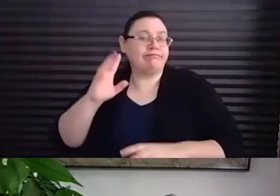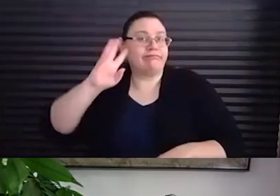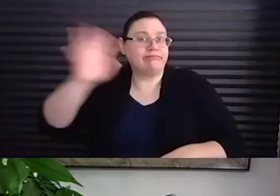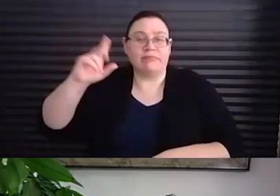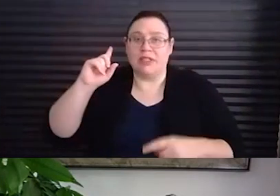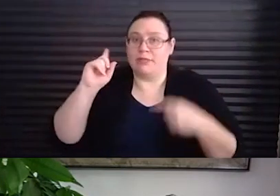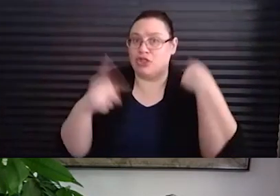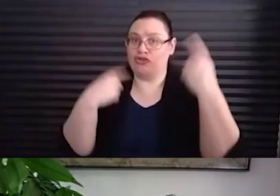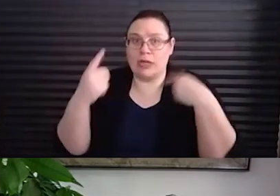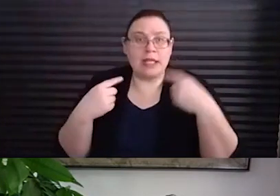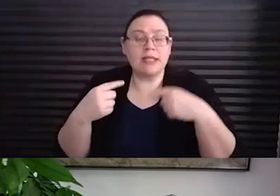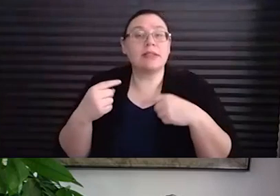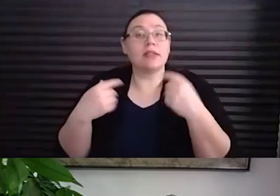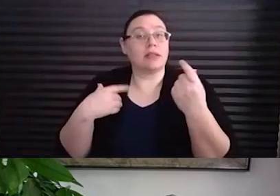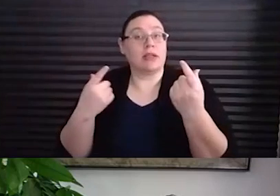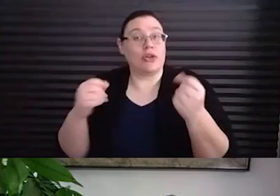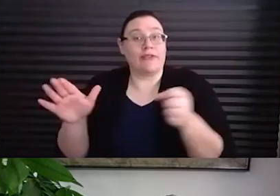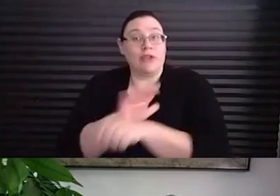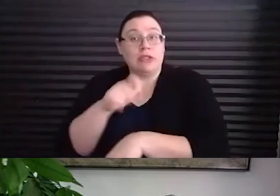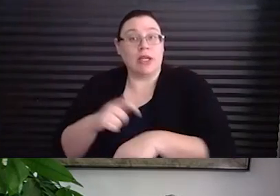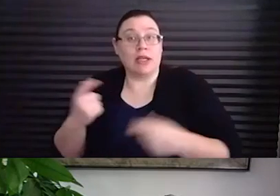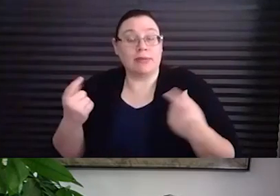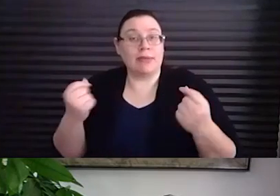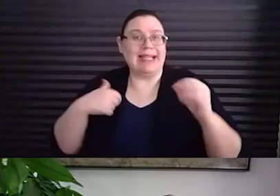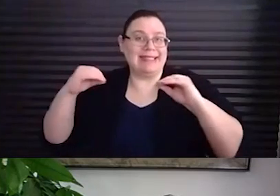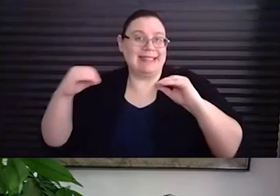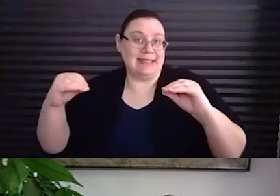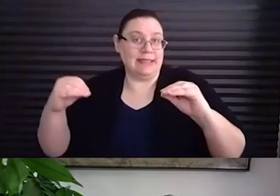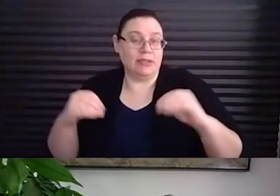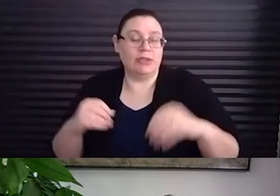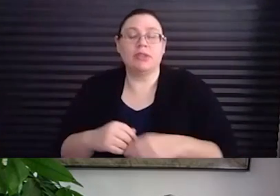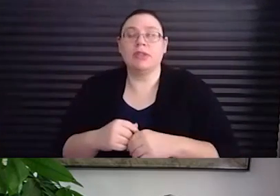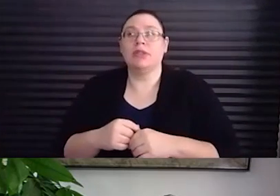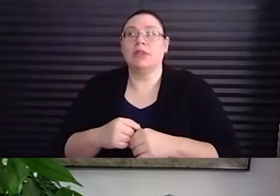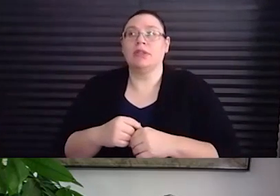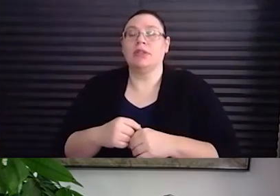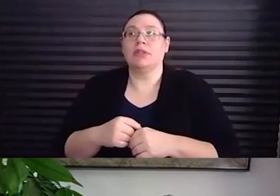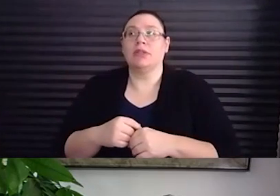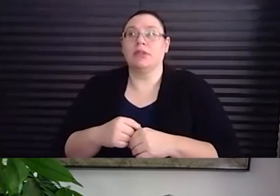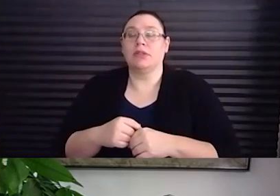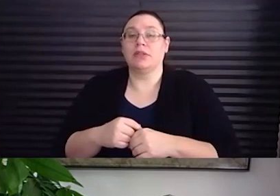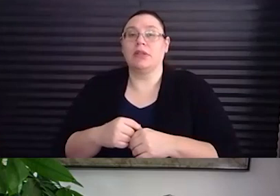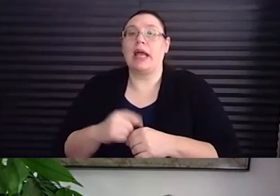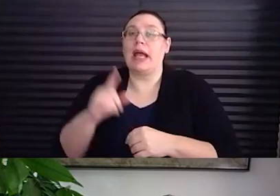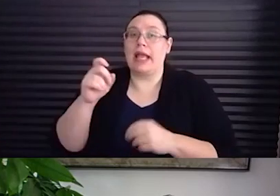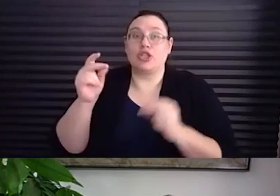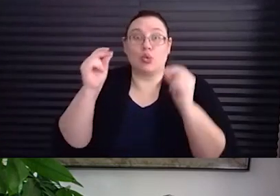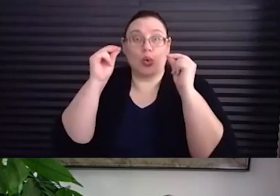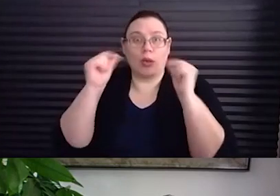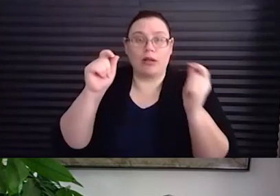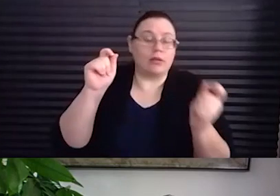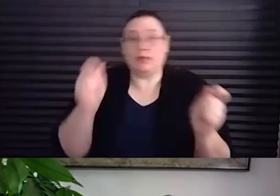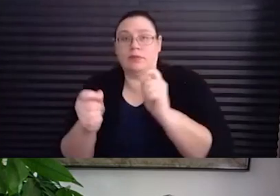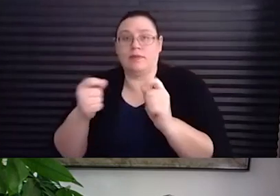because what I do full time is teach, and I had to quickly pivot with my